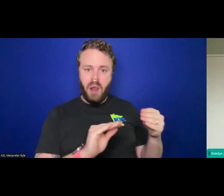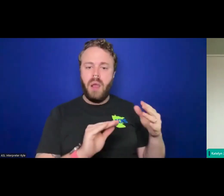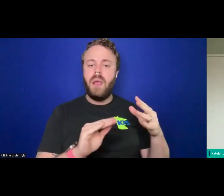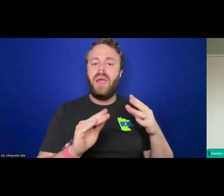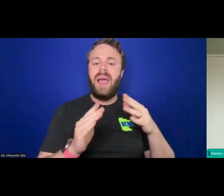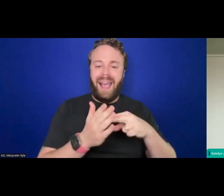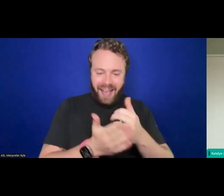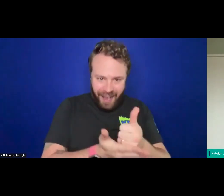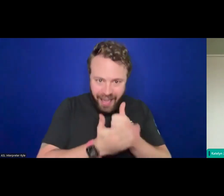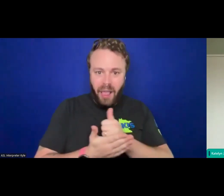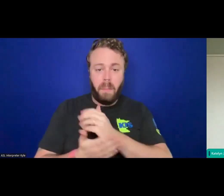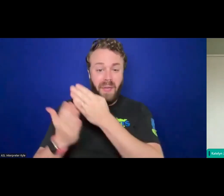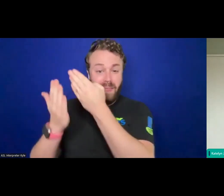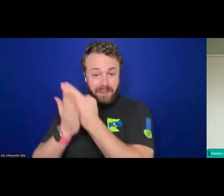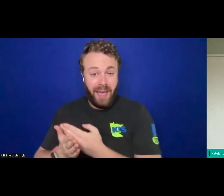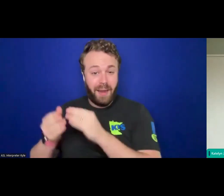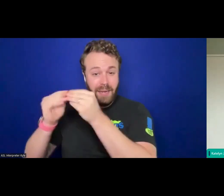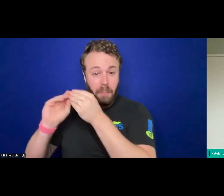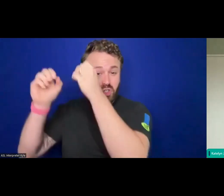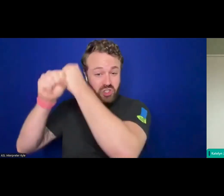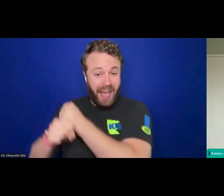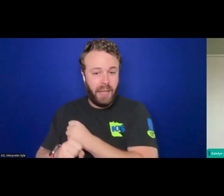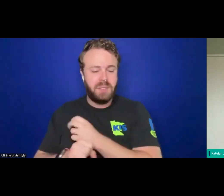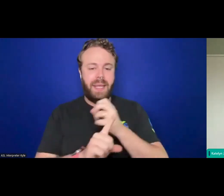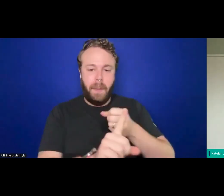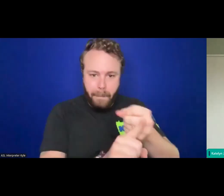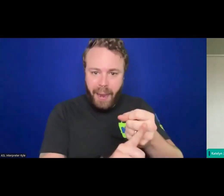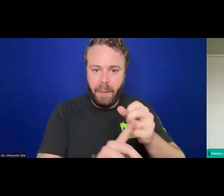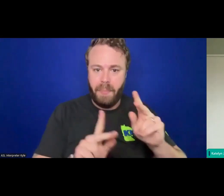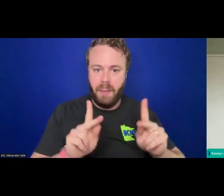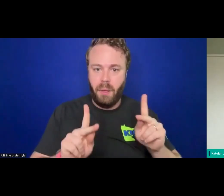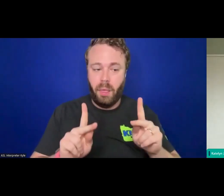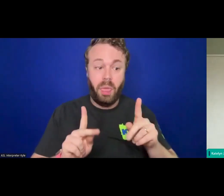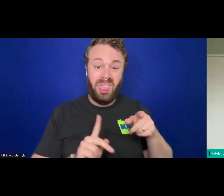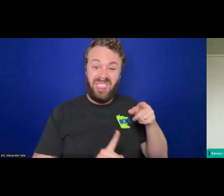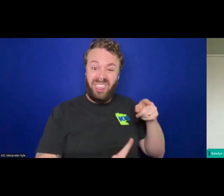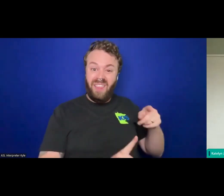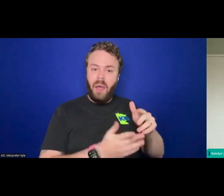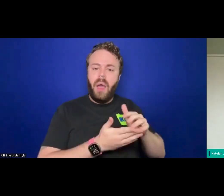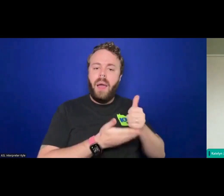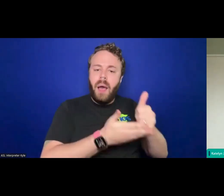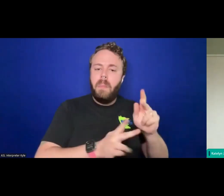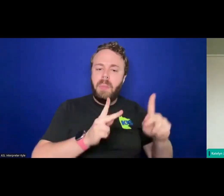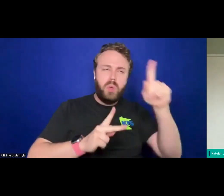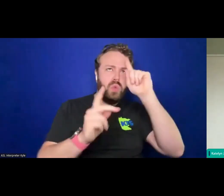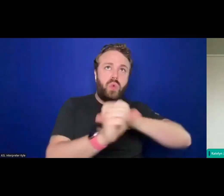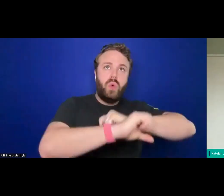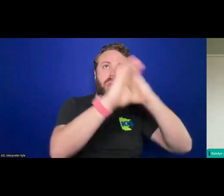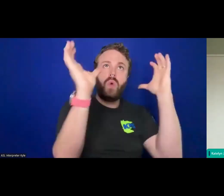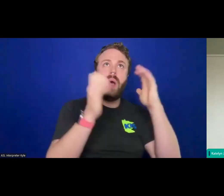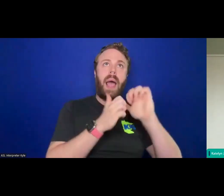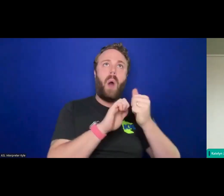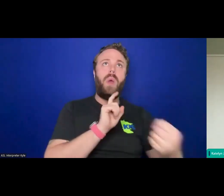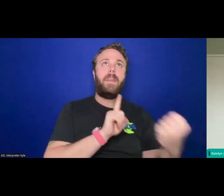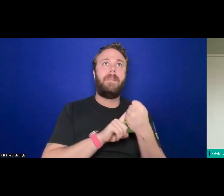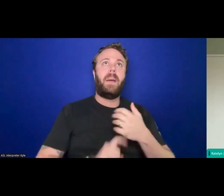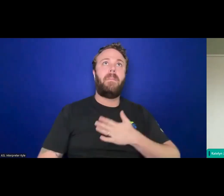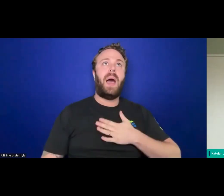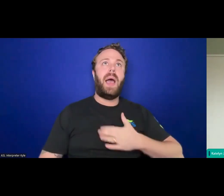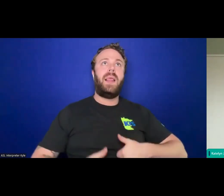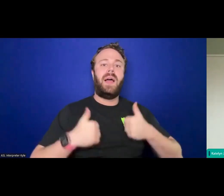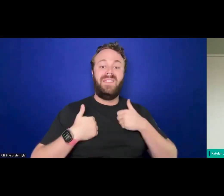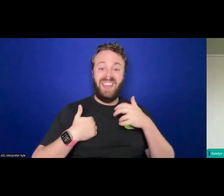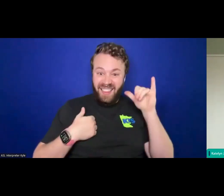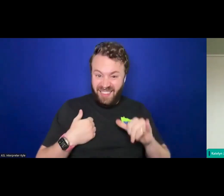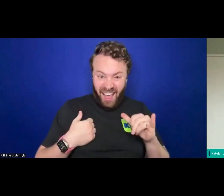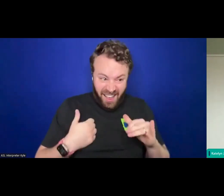resonate. Stories help connect people, right, with complex issues on a very personal level. This is what Maha, for